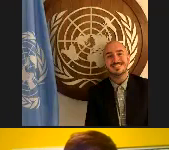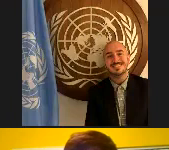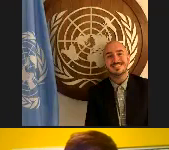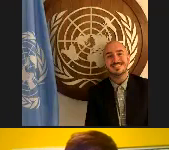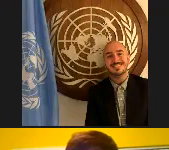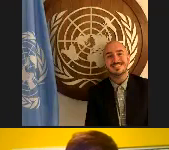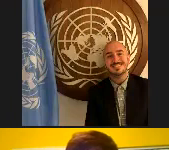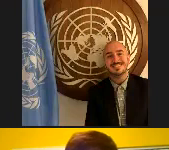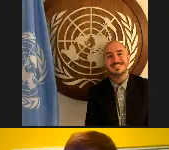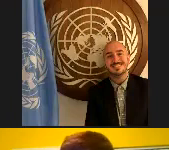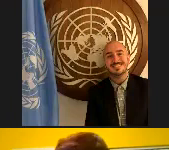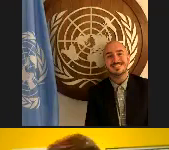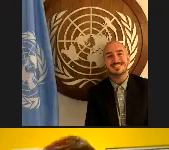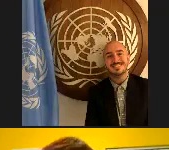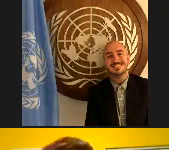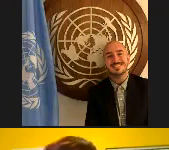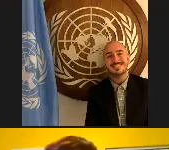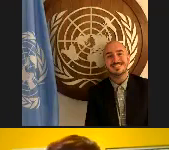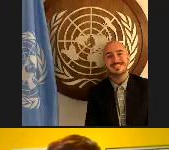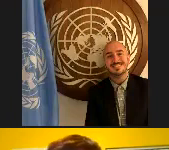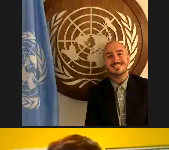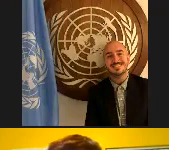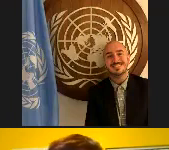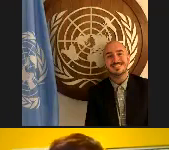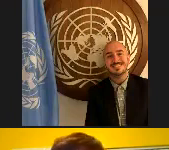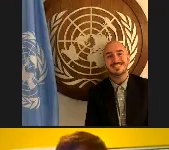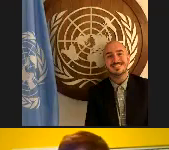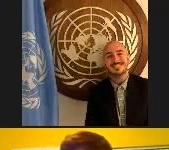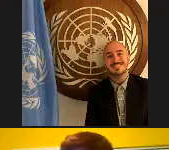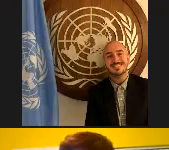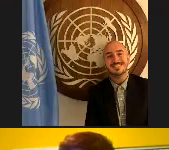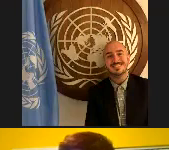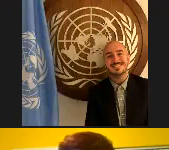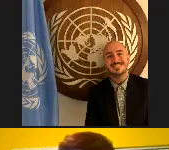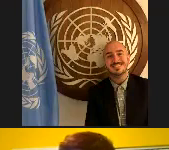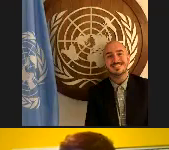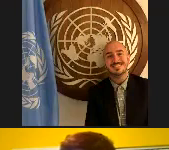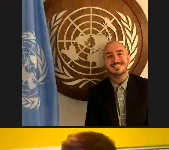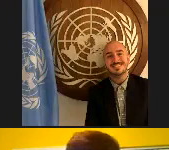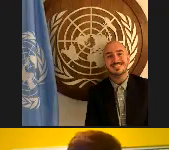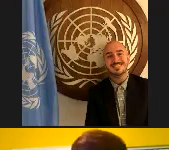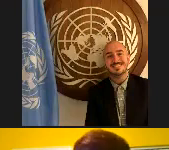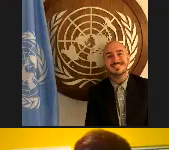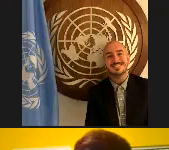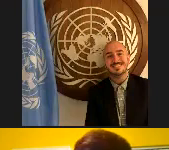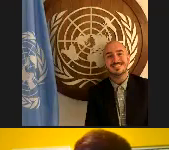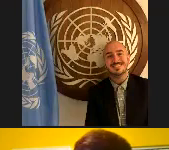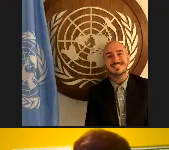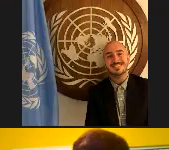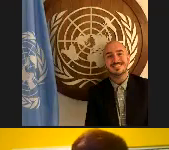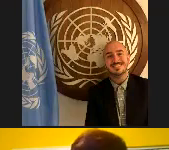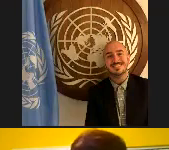sure that they understand that we need to include people with disabilities in messaging, and that includes diversity of people